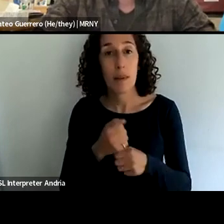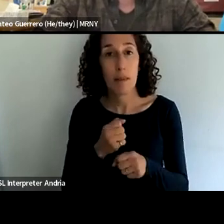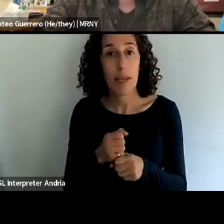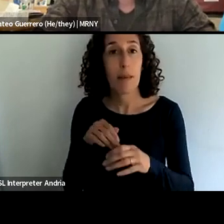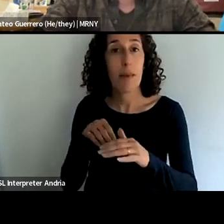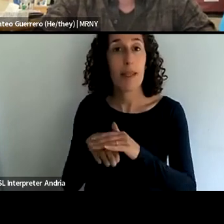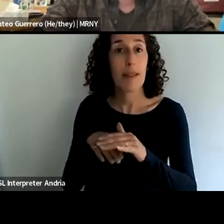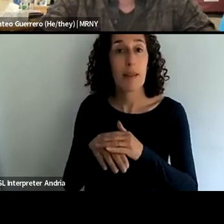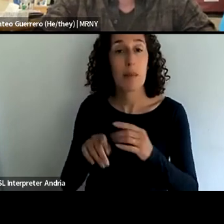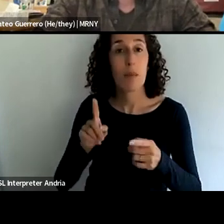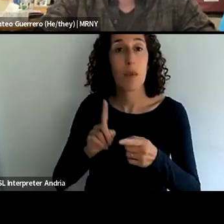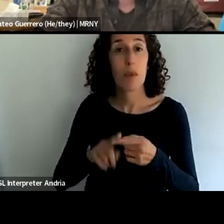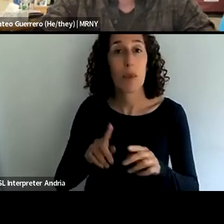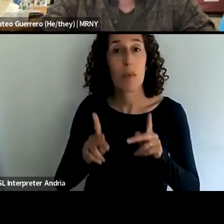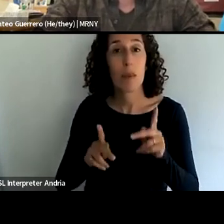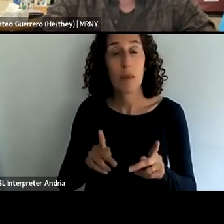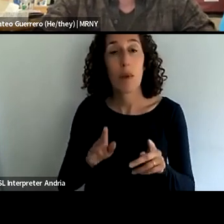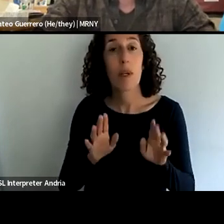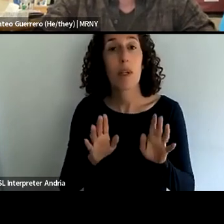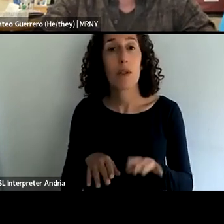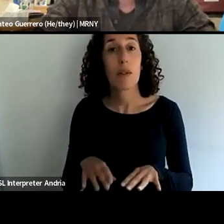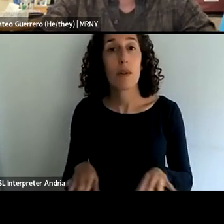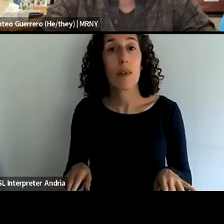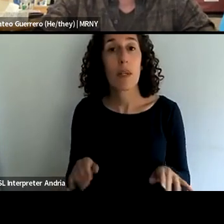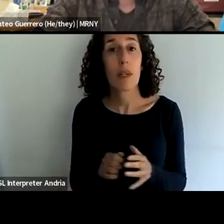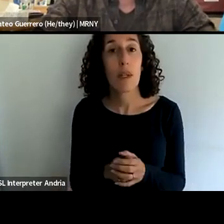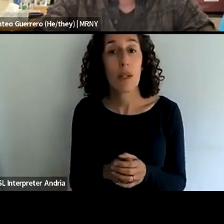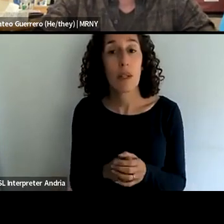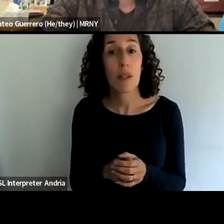people. Children,